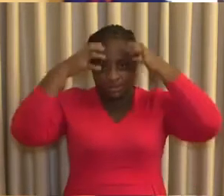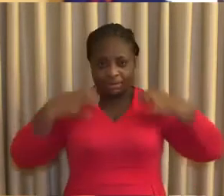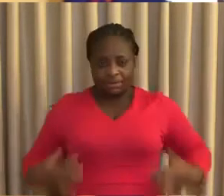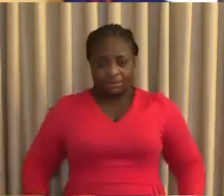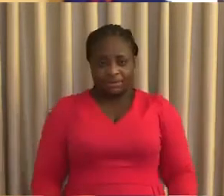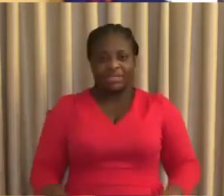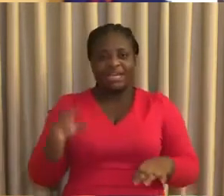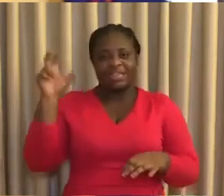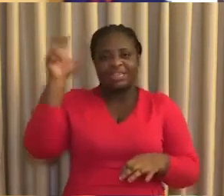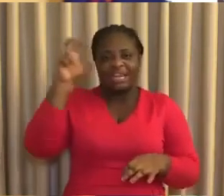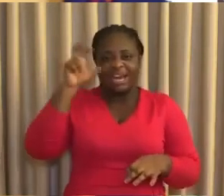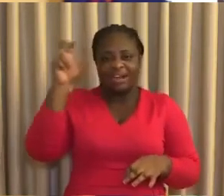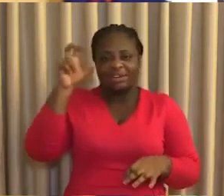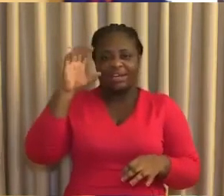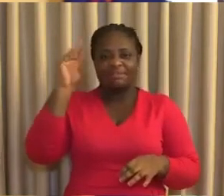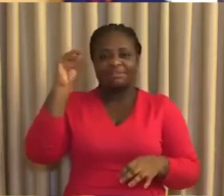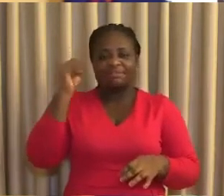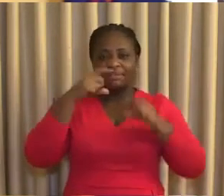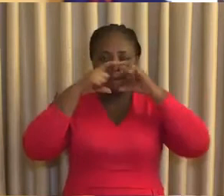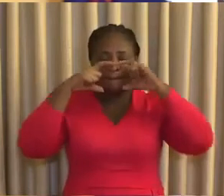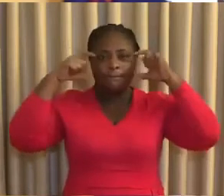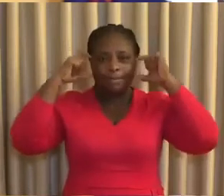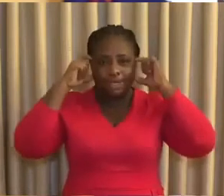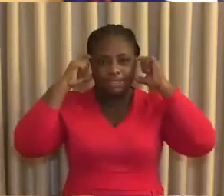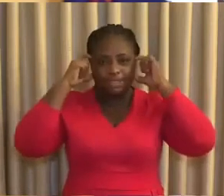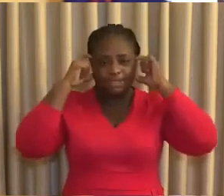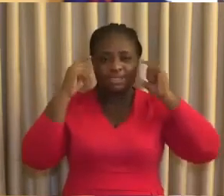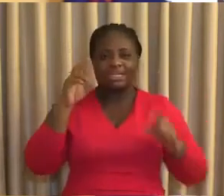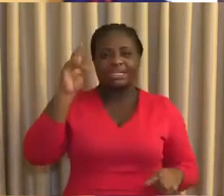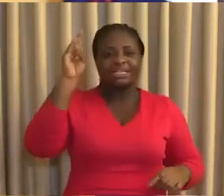350,000 masks, 17,000 goggles,